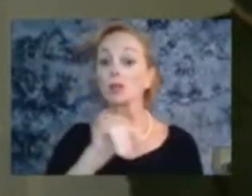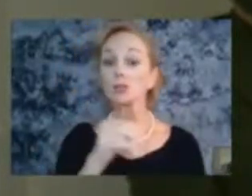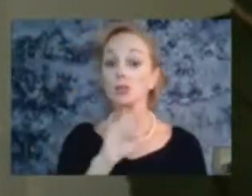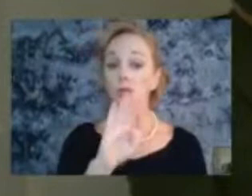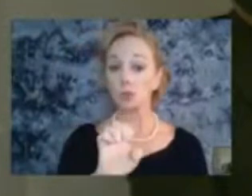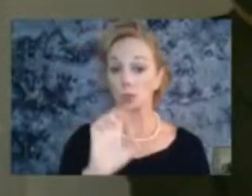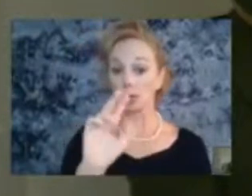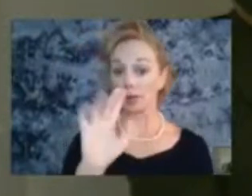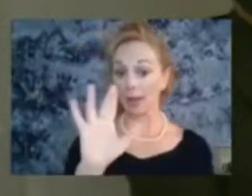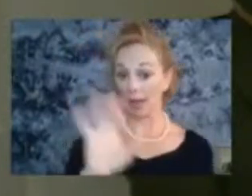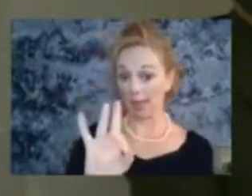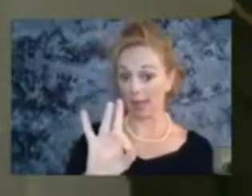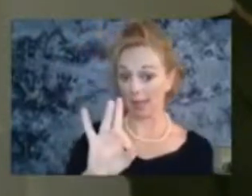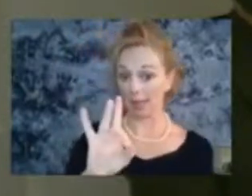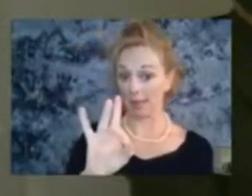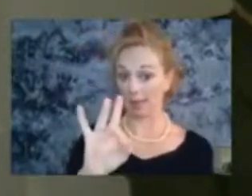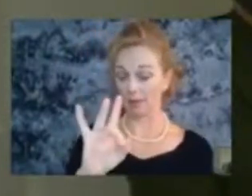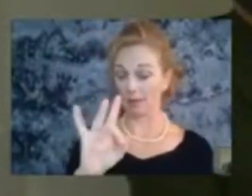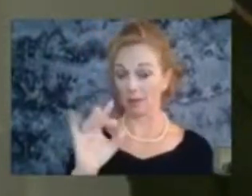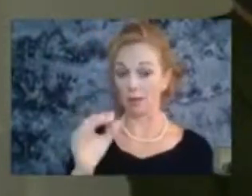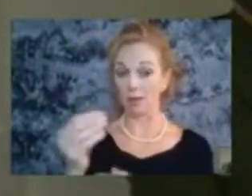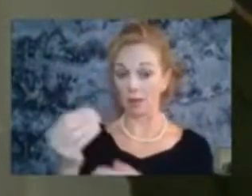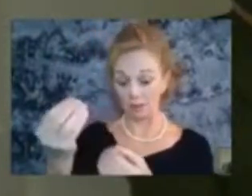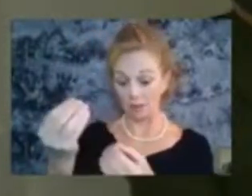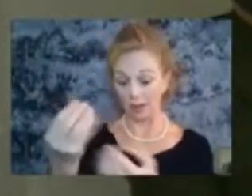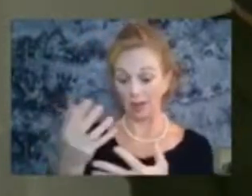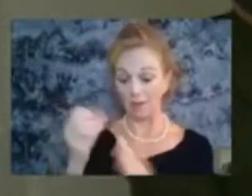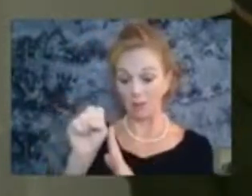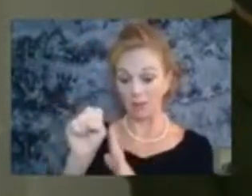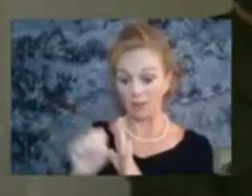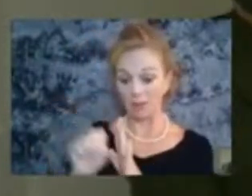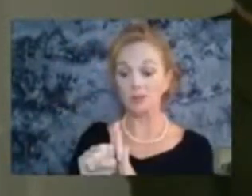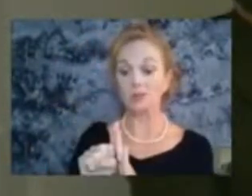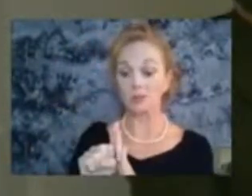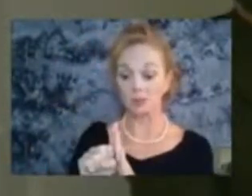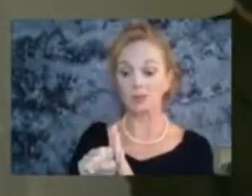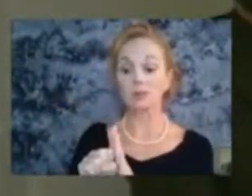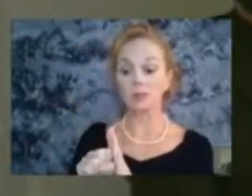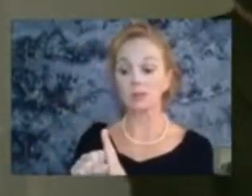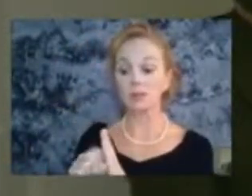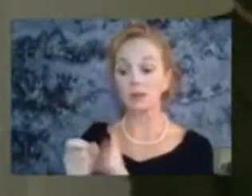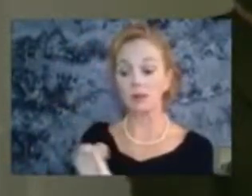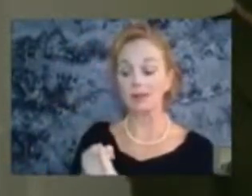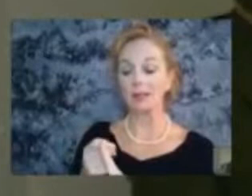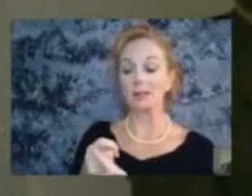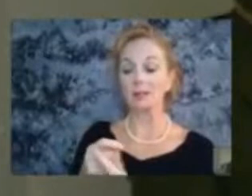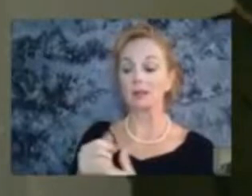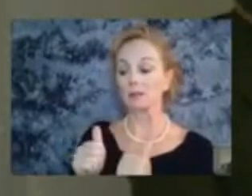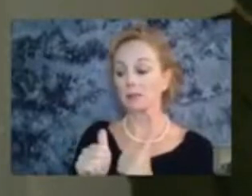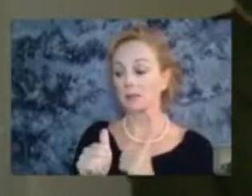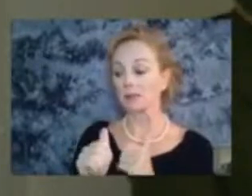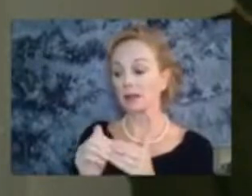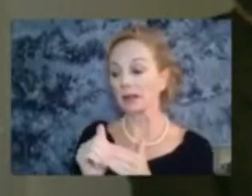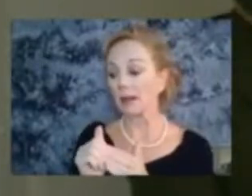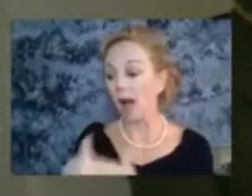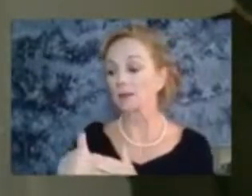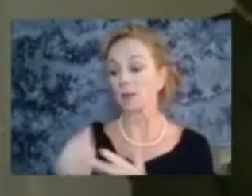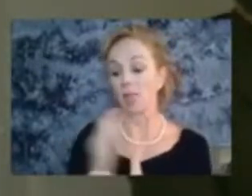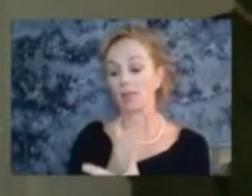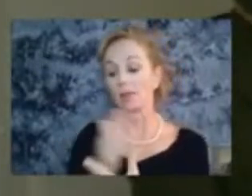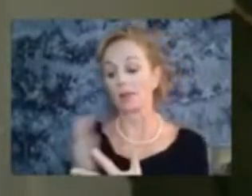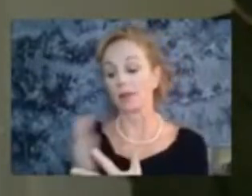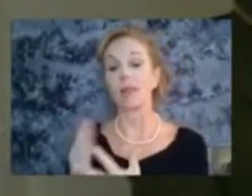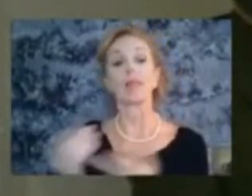received information from the state to start to guide us on these 3 potential plans. And then on July 14th, we